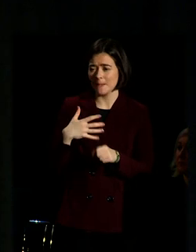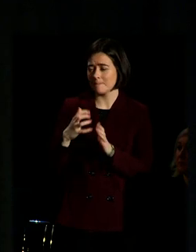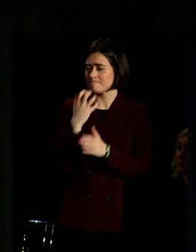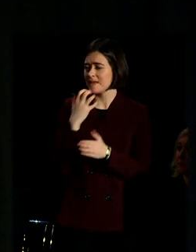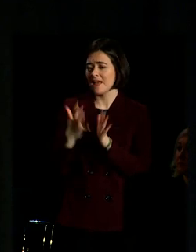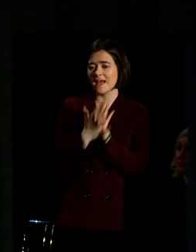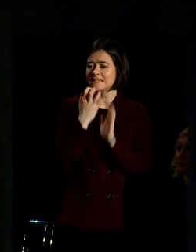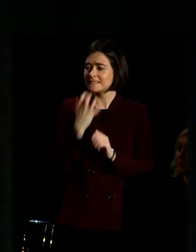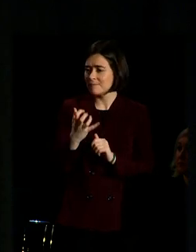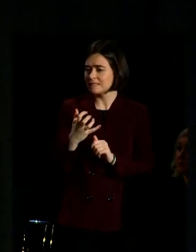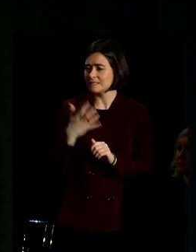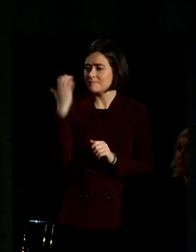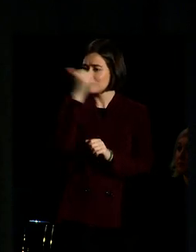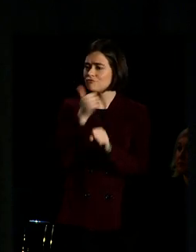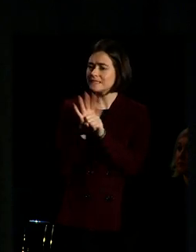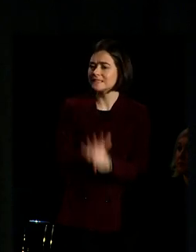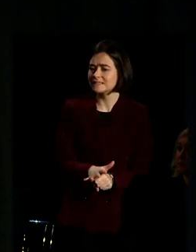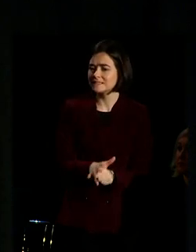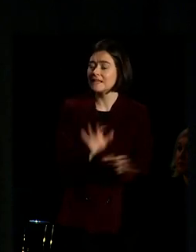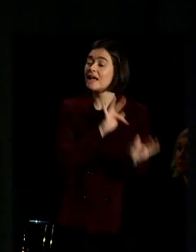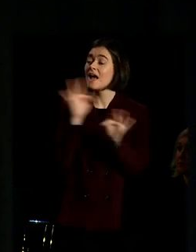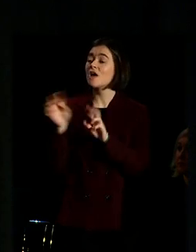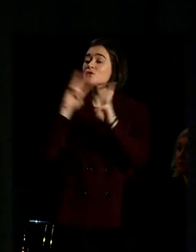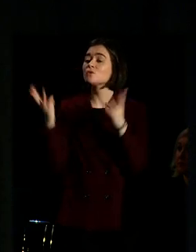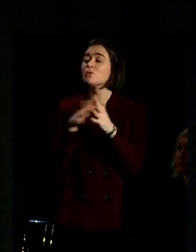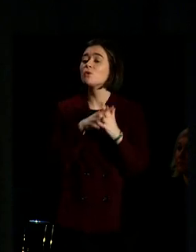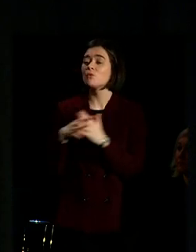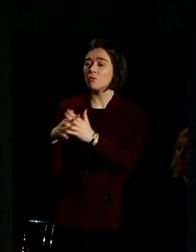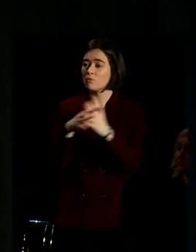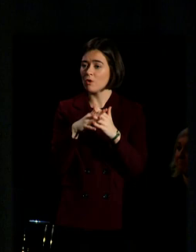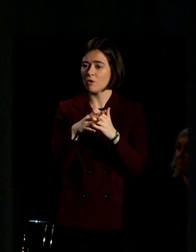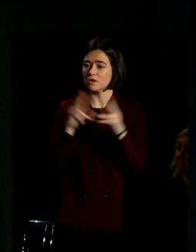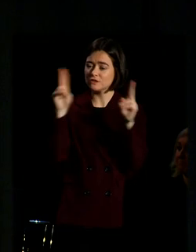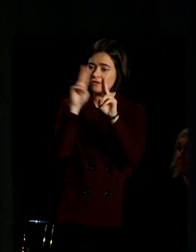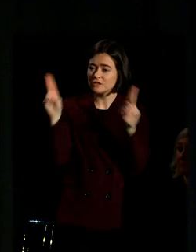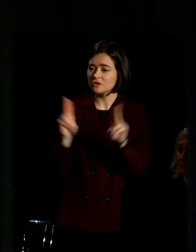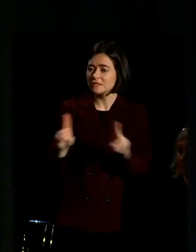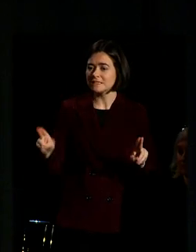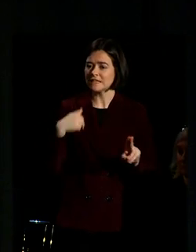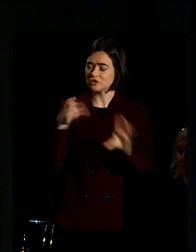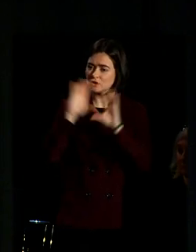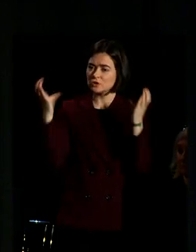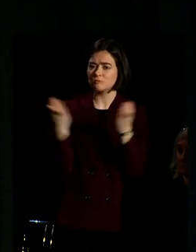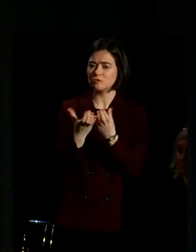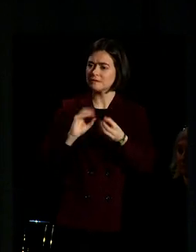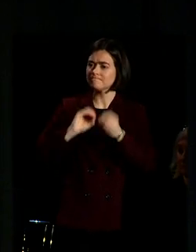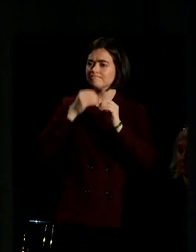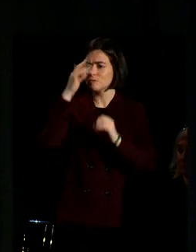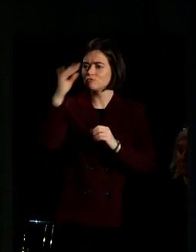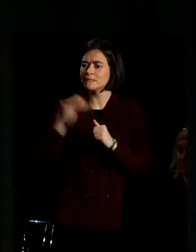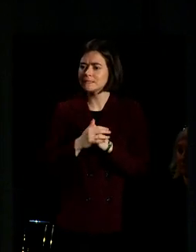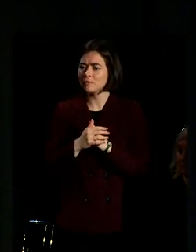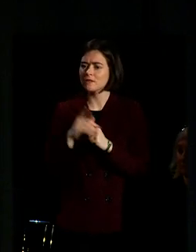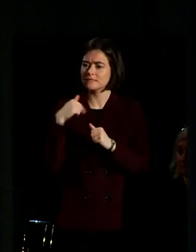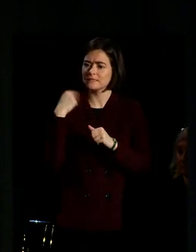In the aftermath of the Second World War, the international community enacted universal principles and instituted